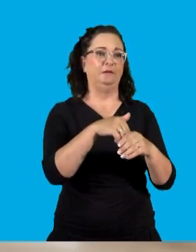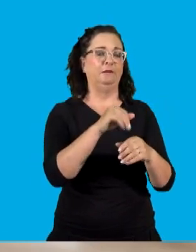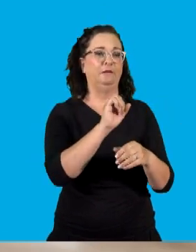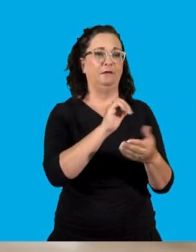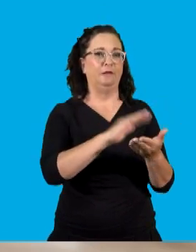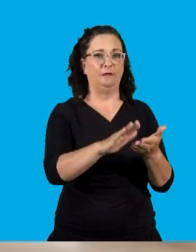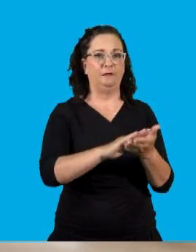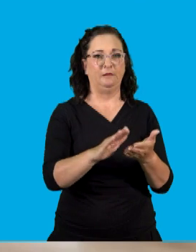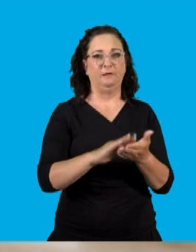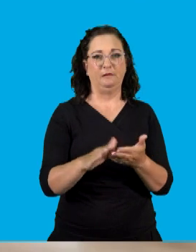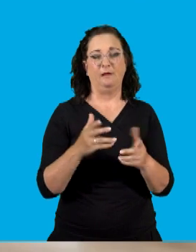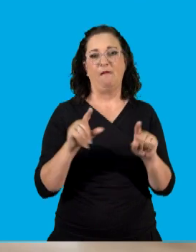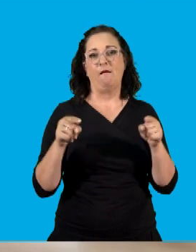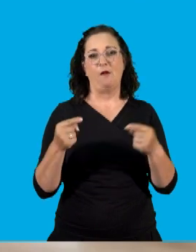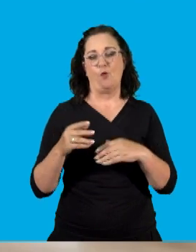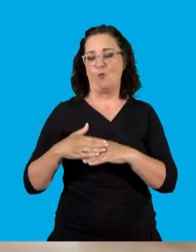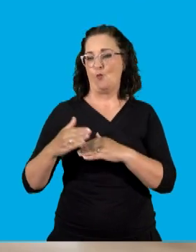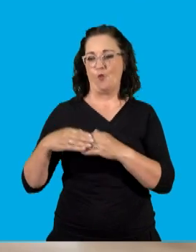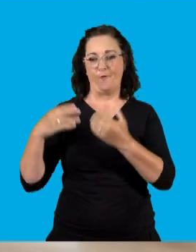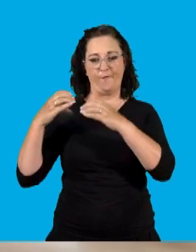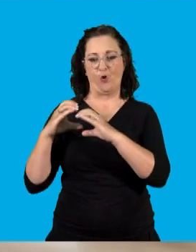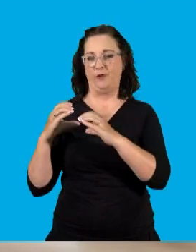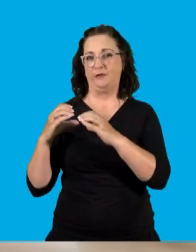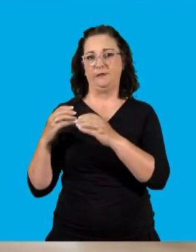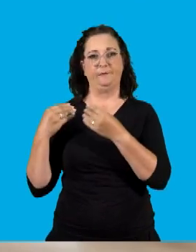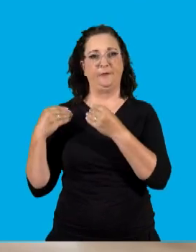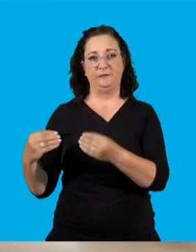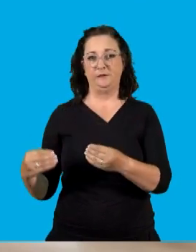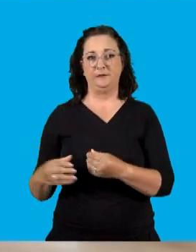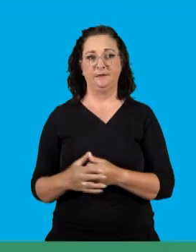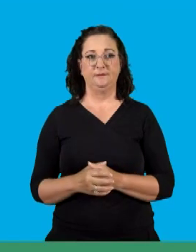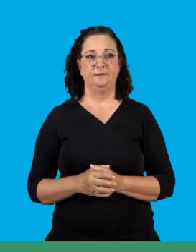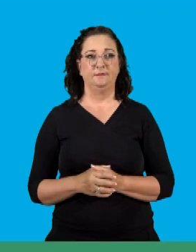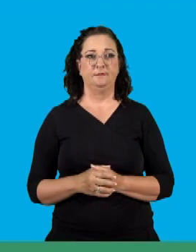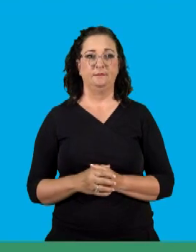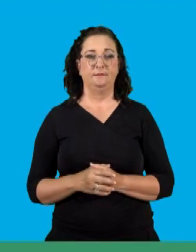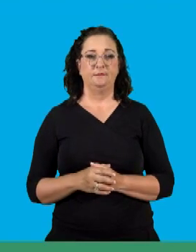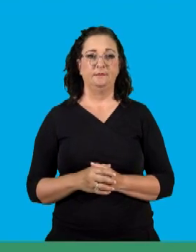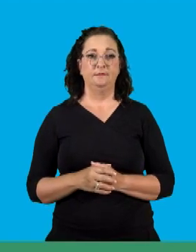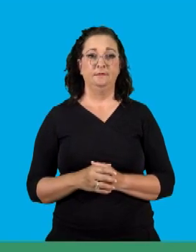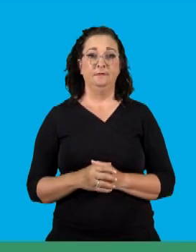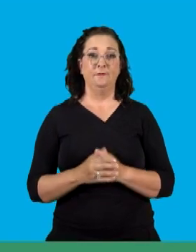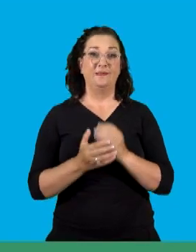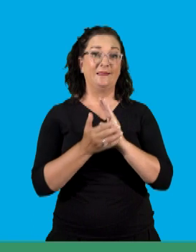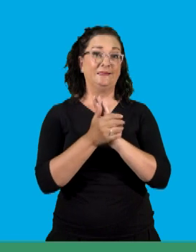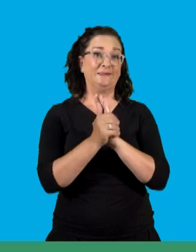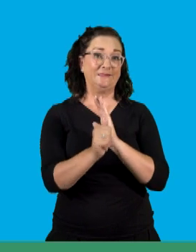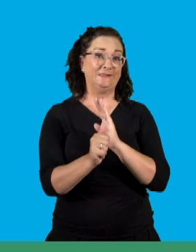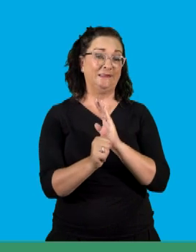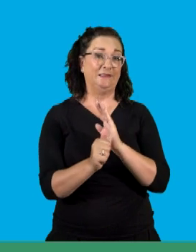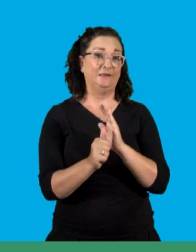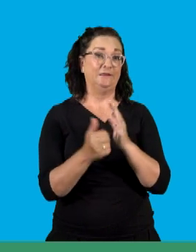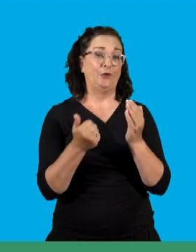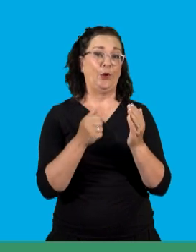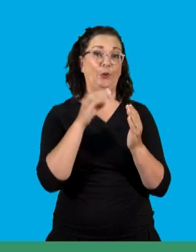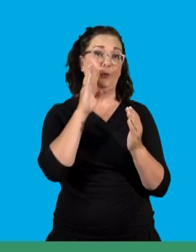business operates in or at. Inequality results in lack of skills and